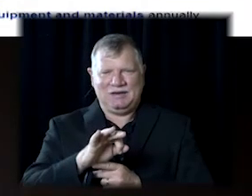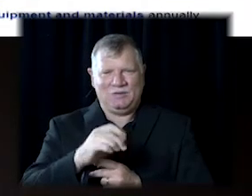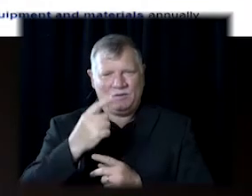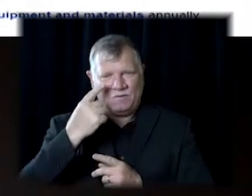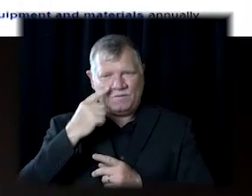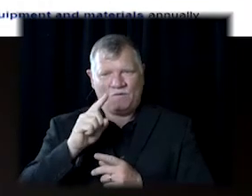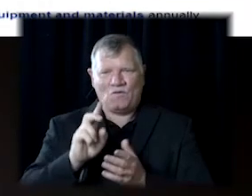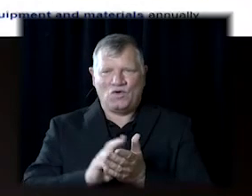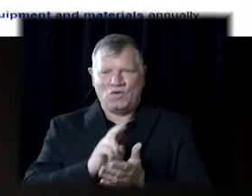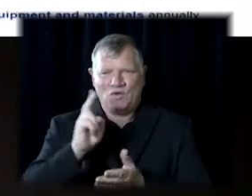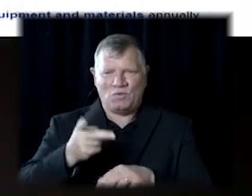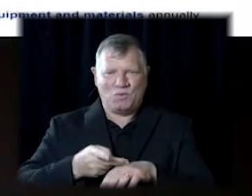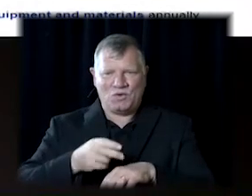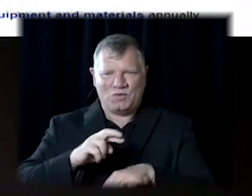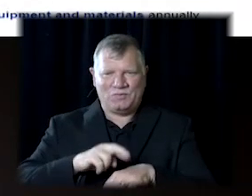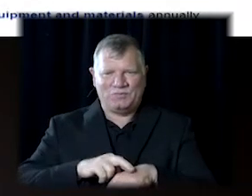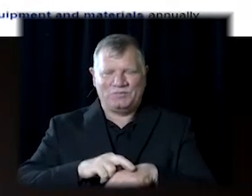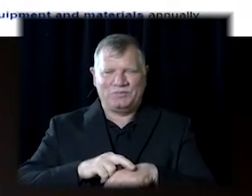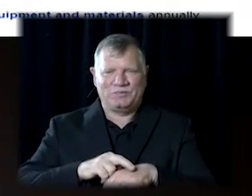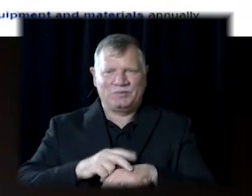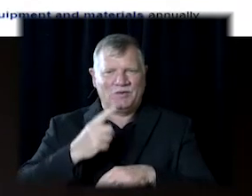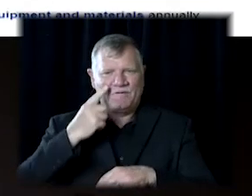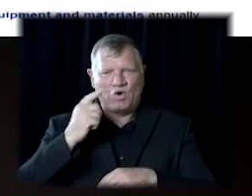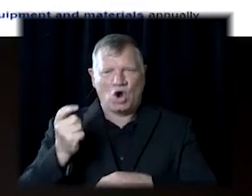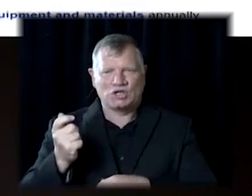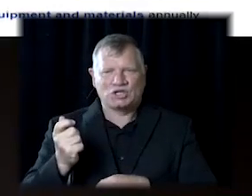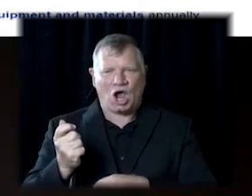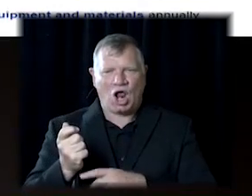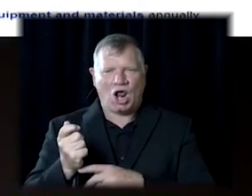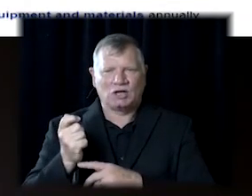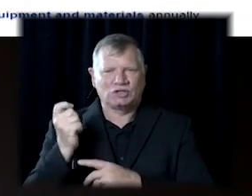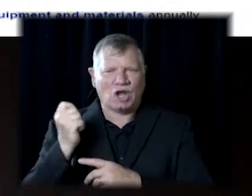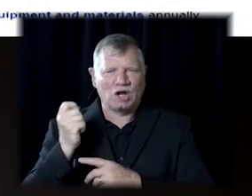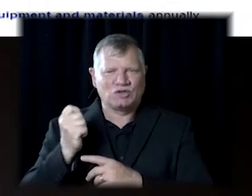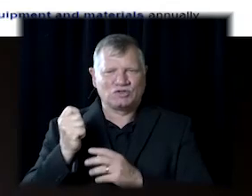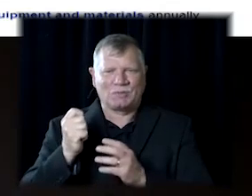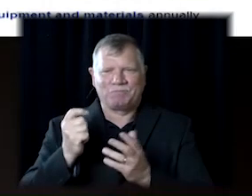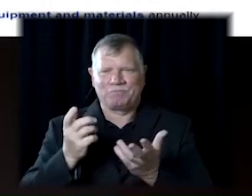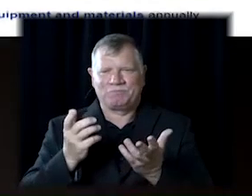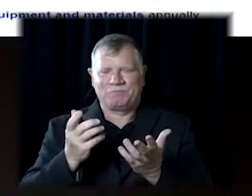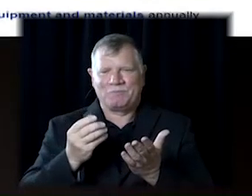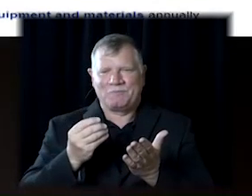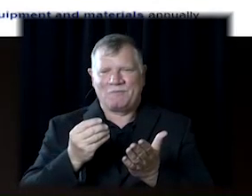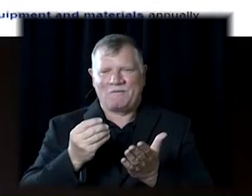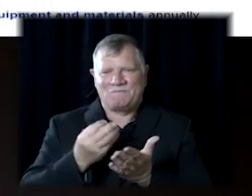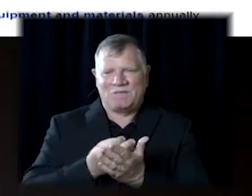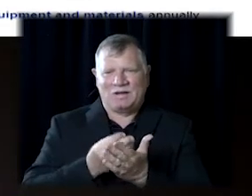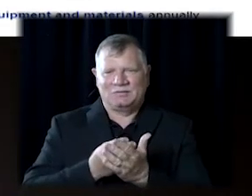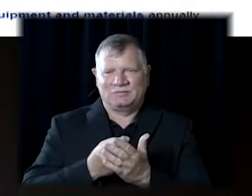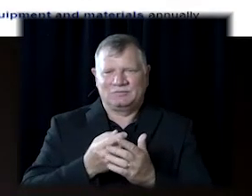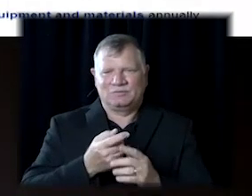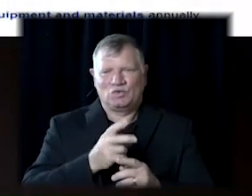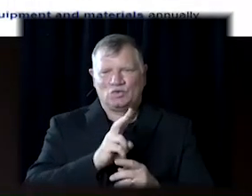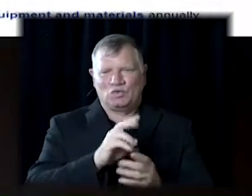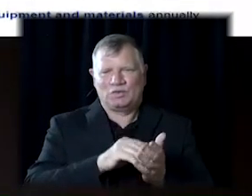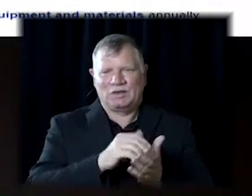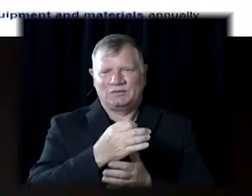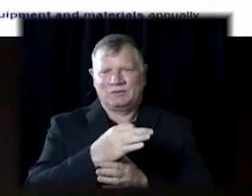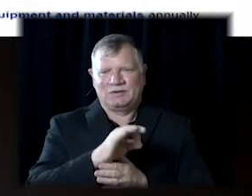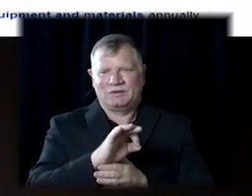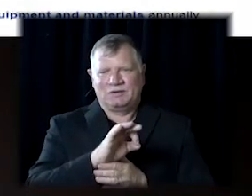2019 for a University of Puerto Rico means-tested scholarship fund that raises the amount from 2019 through 24